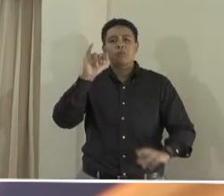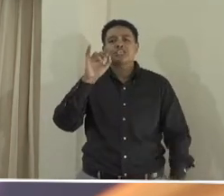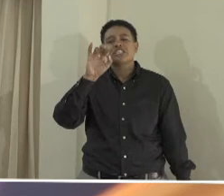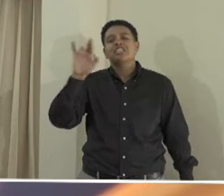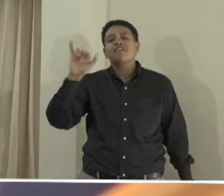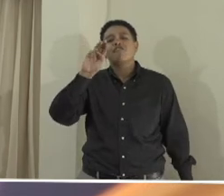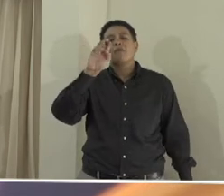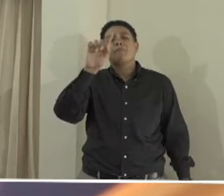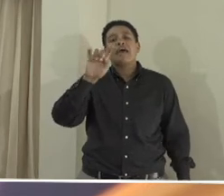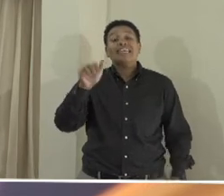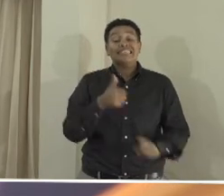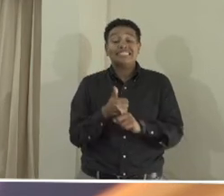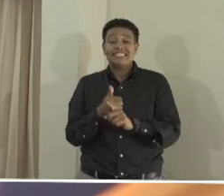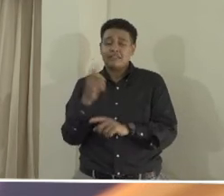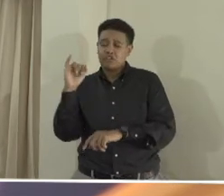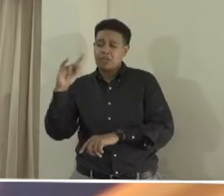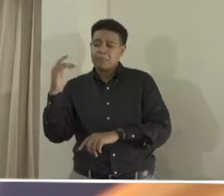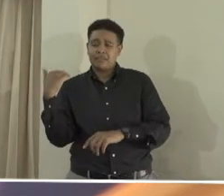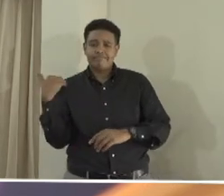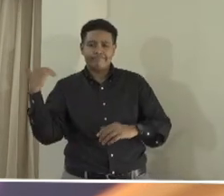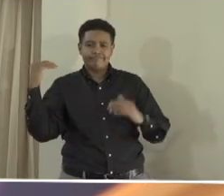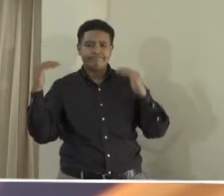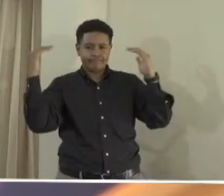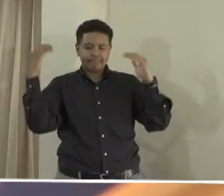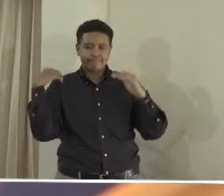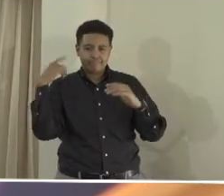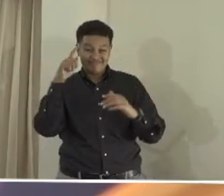McKenzie, Custis of St. Catherine and Mrs. McKenzie.